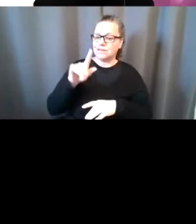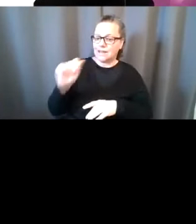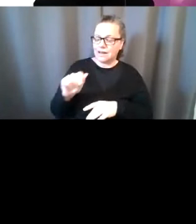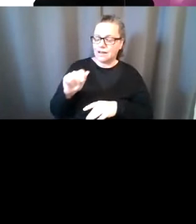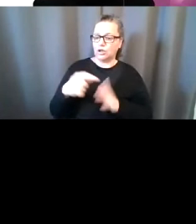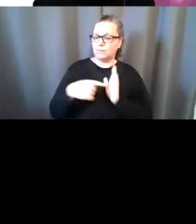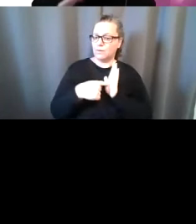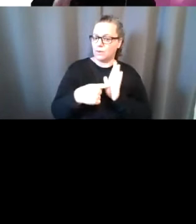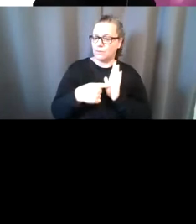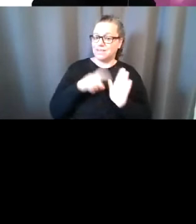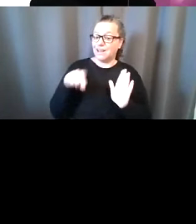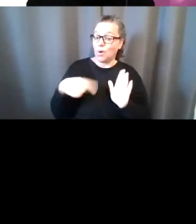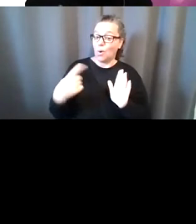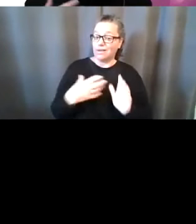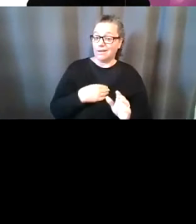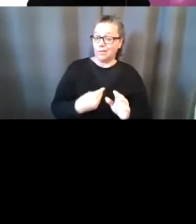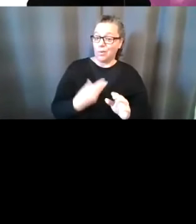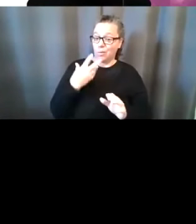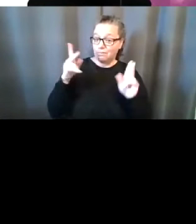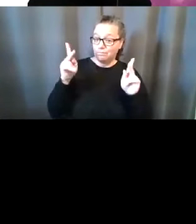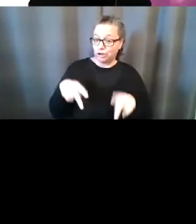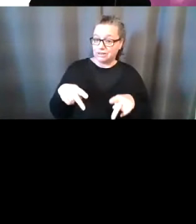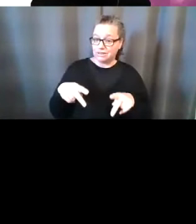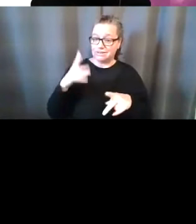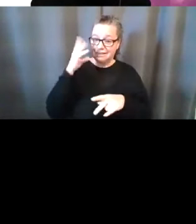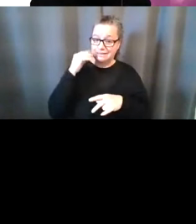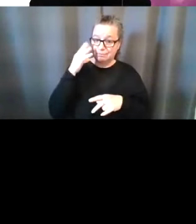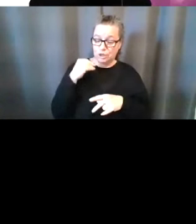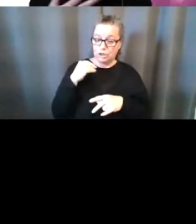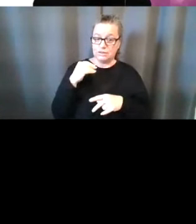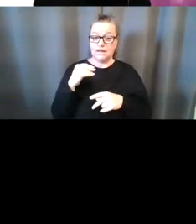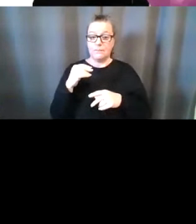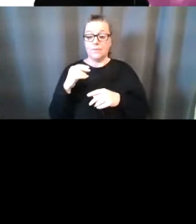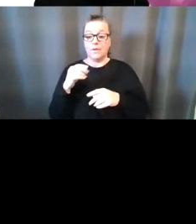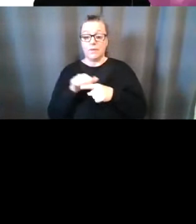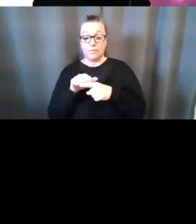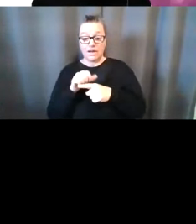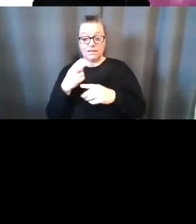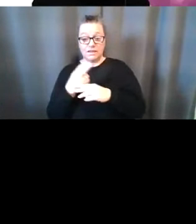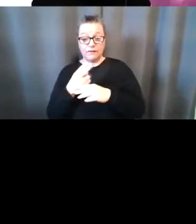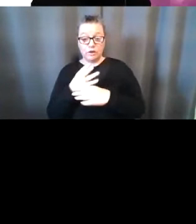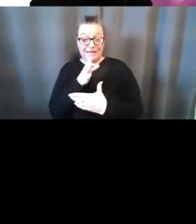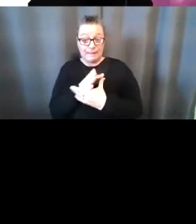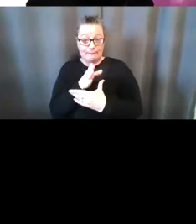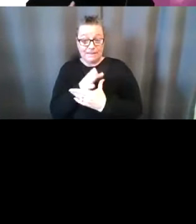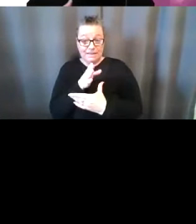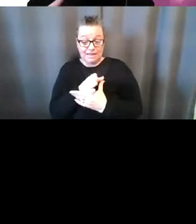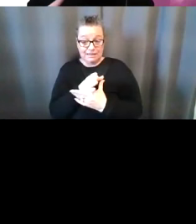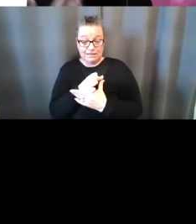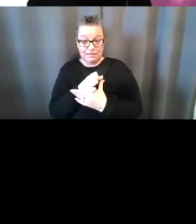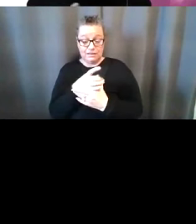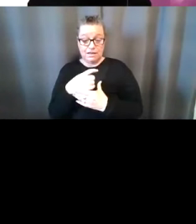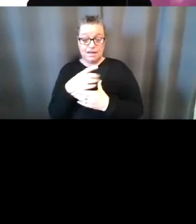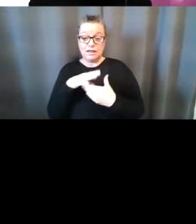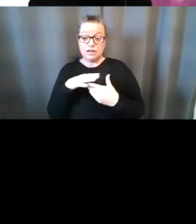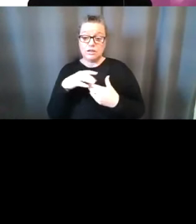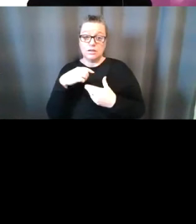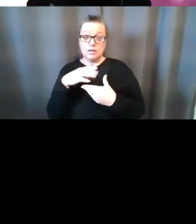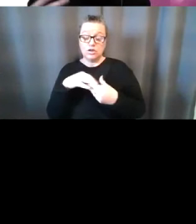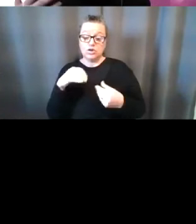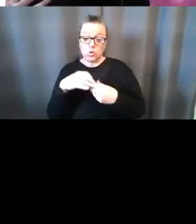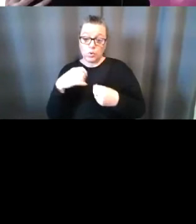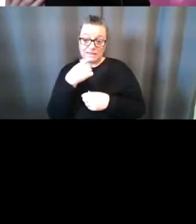experience. Similar, our practice of using the median in our storytelling to teams can